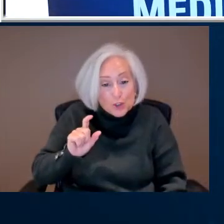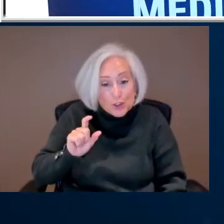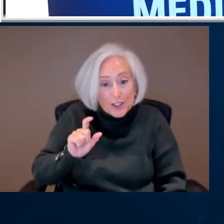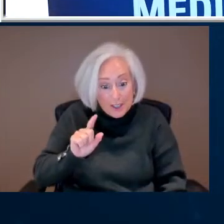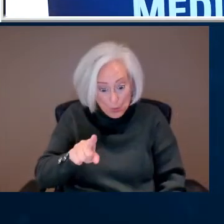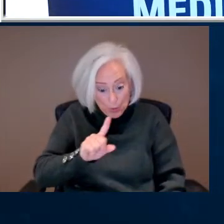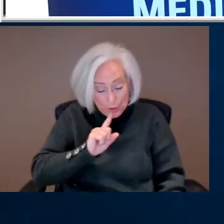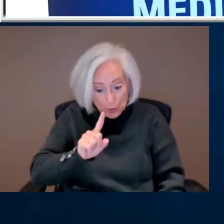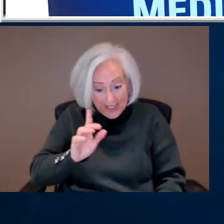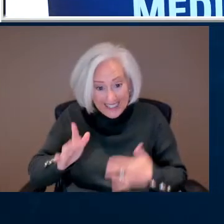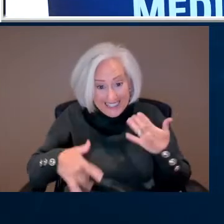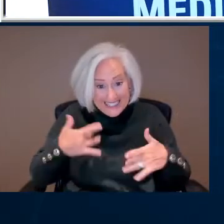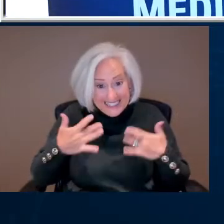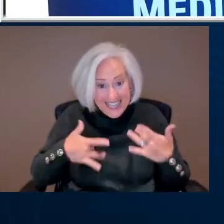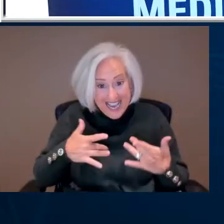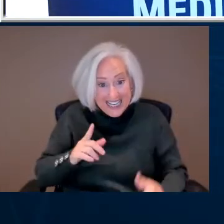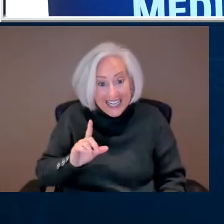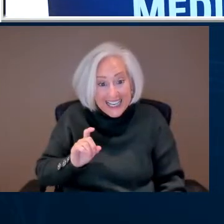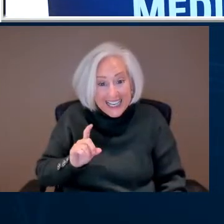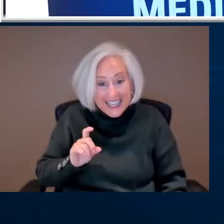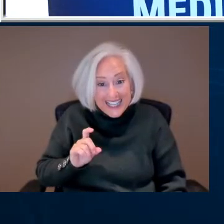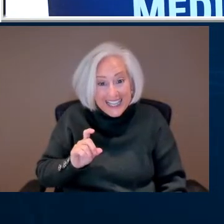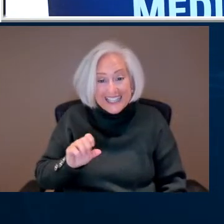excited? Yeah?